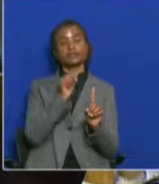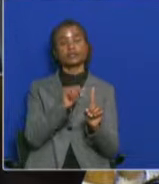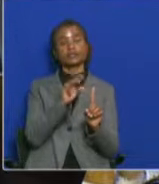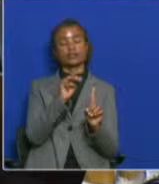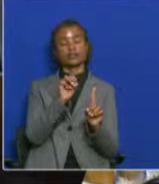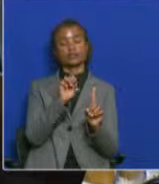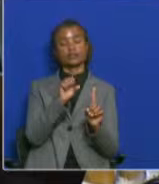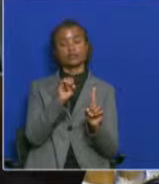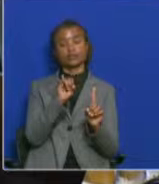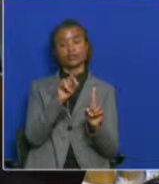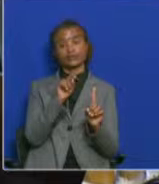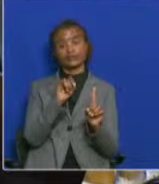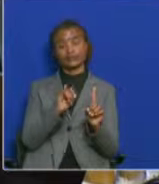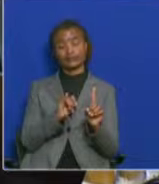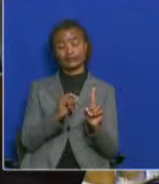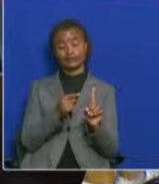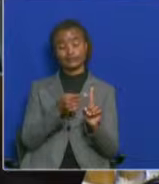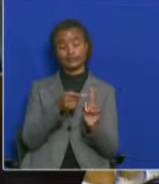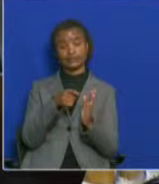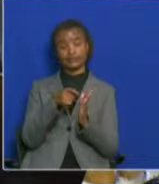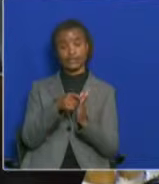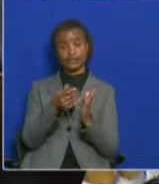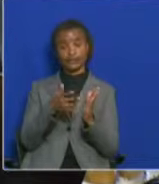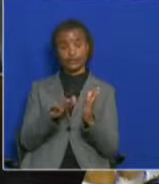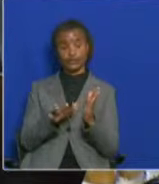He explains the purpose of the affidavit.